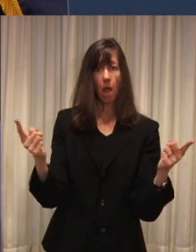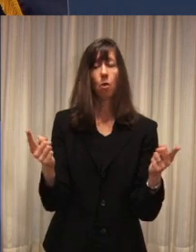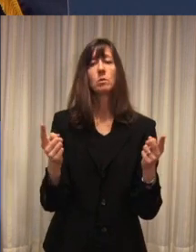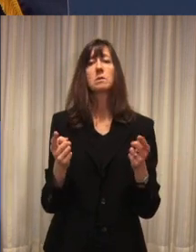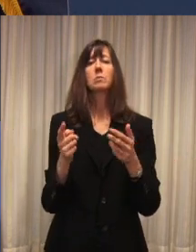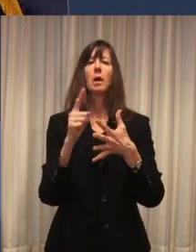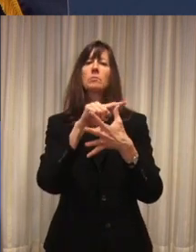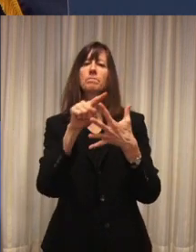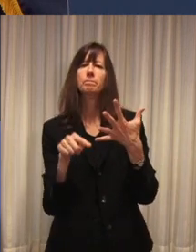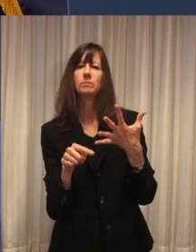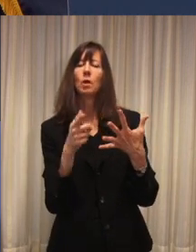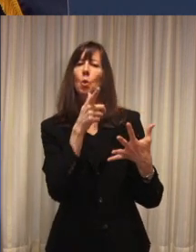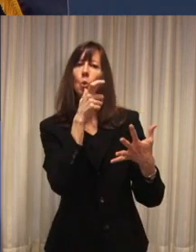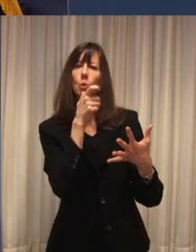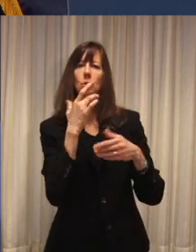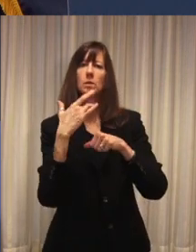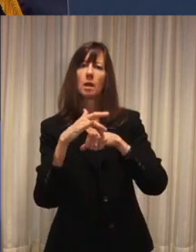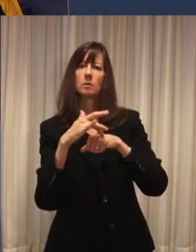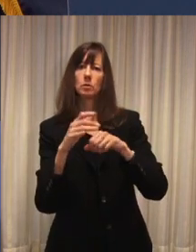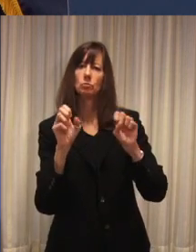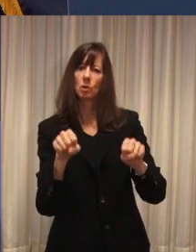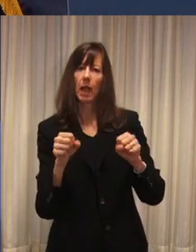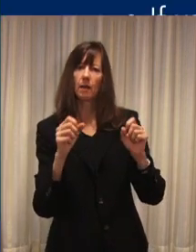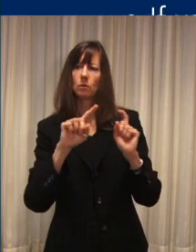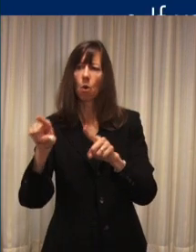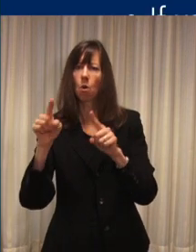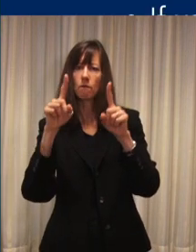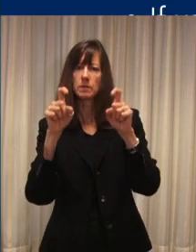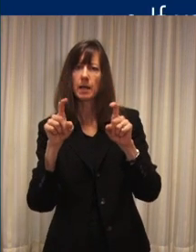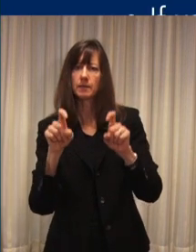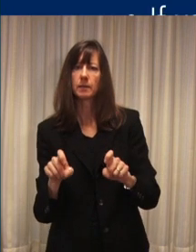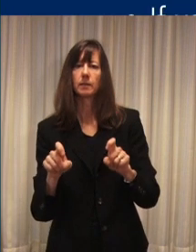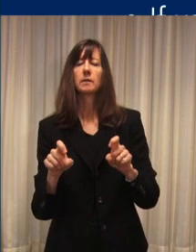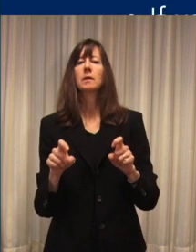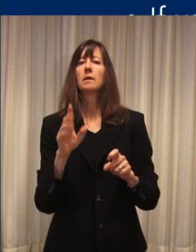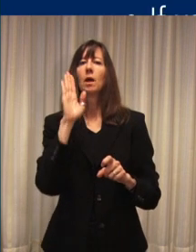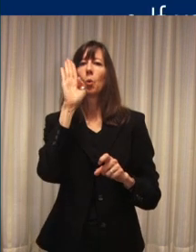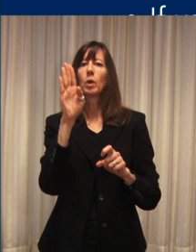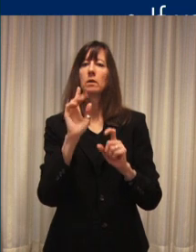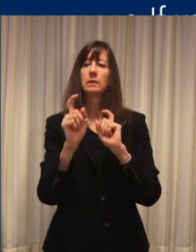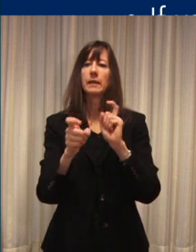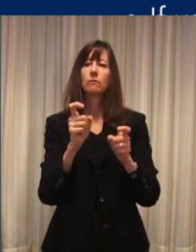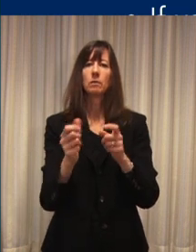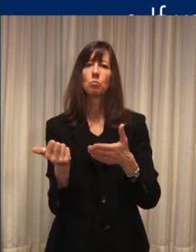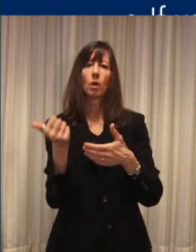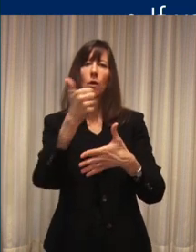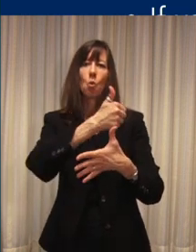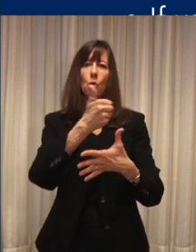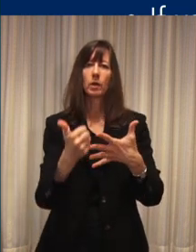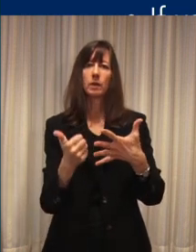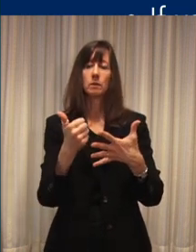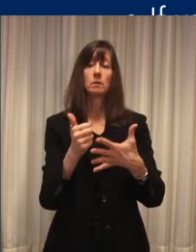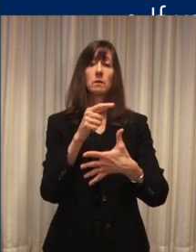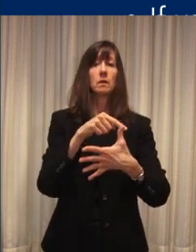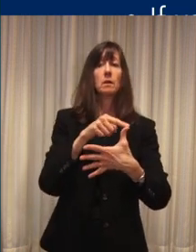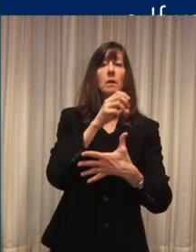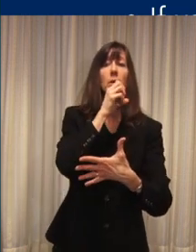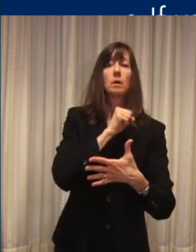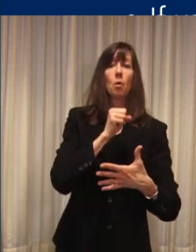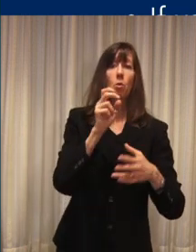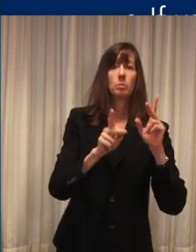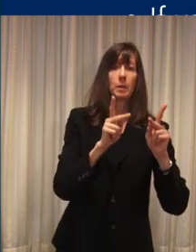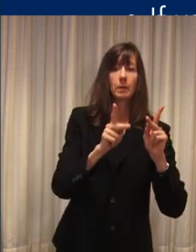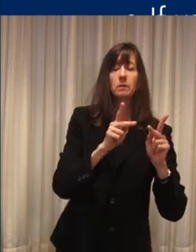it's expanding who's eligible. It prioritizes and allows any individuals over 70, those with underlying